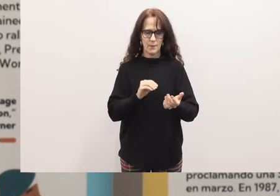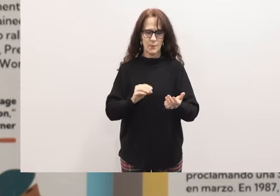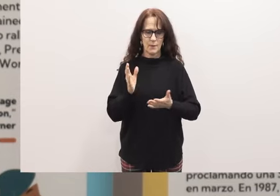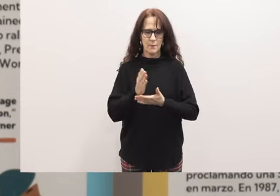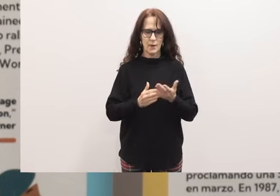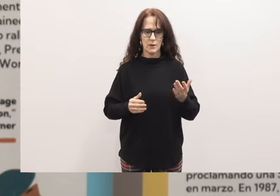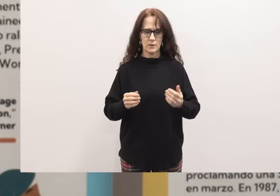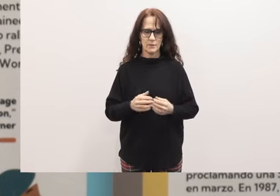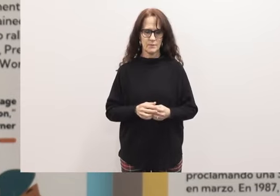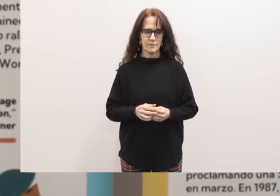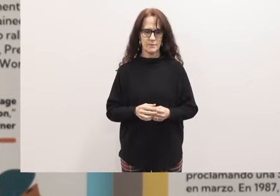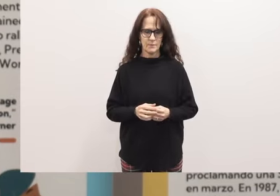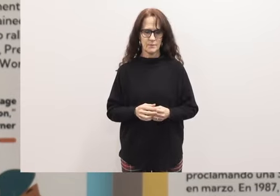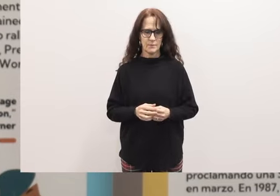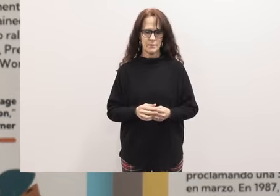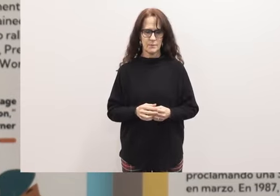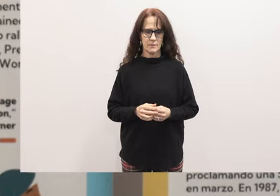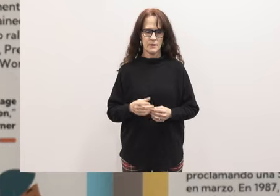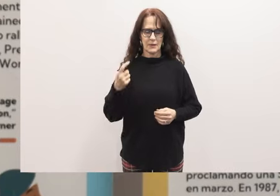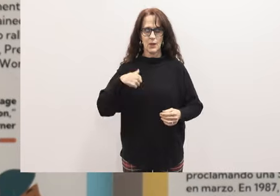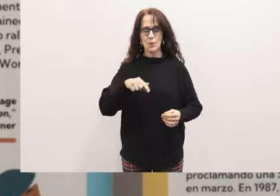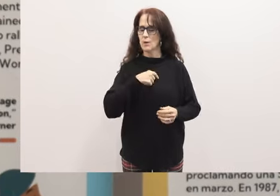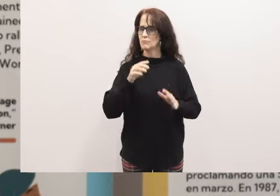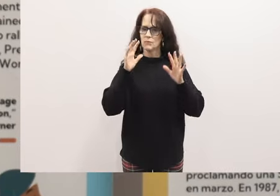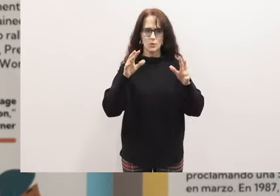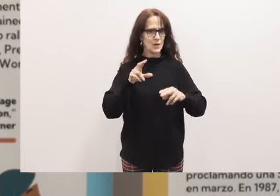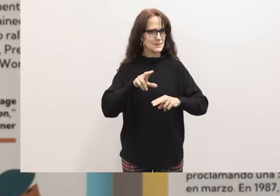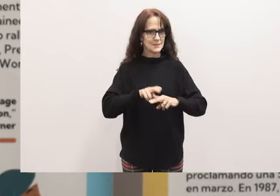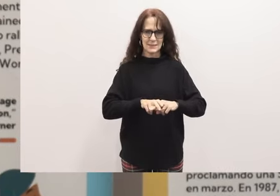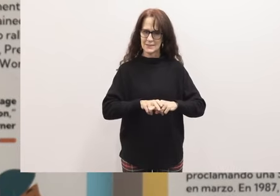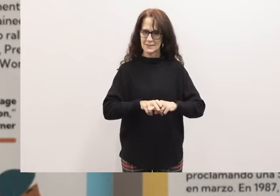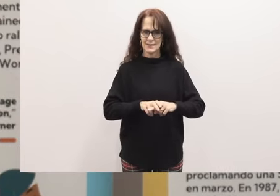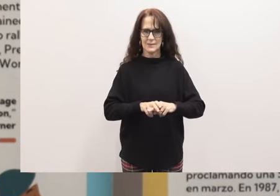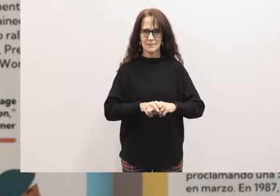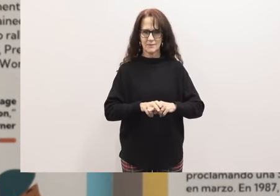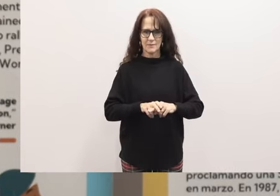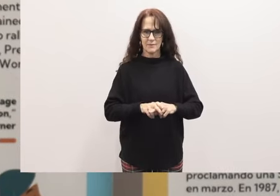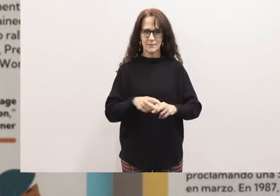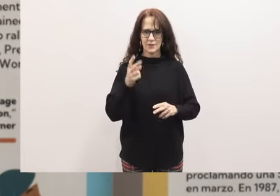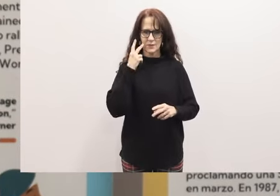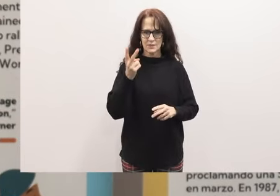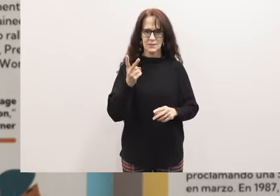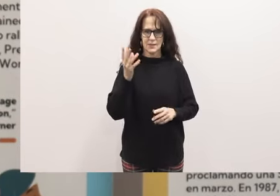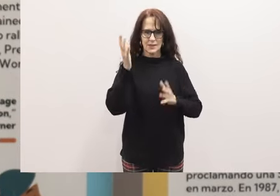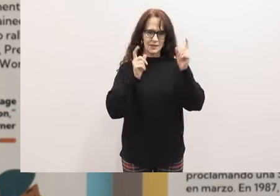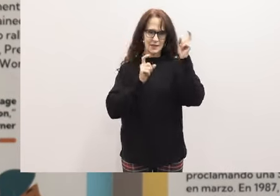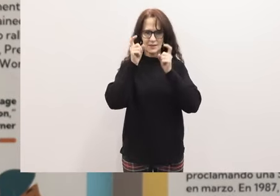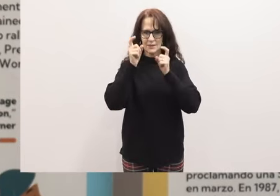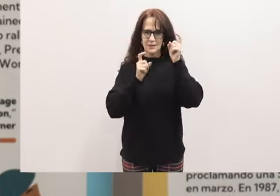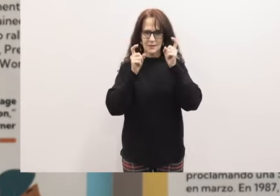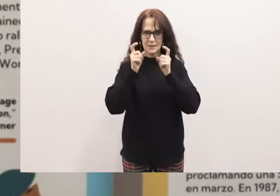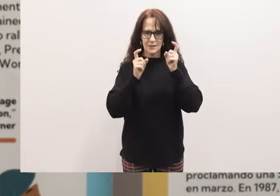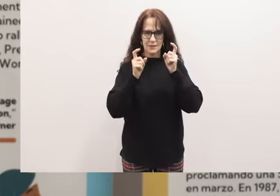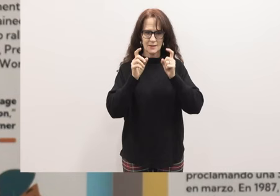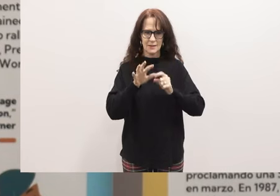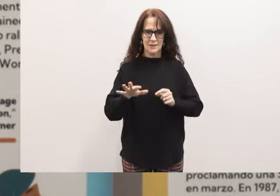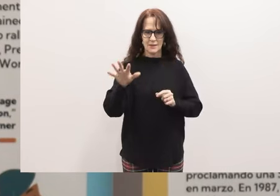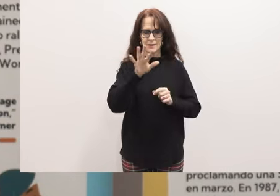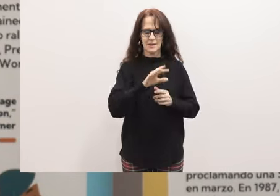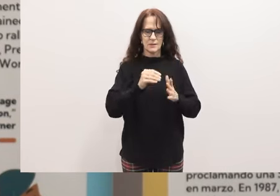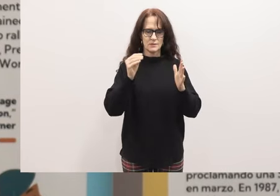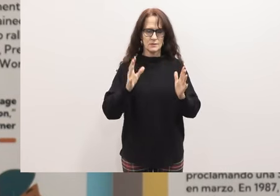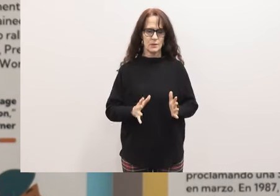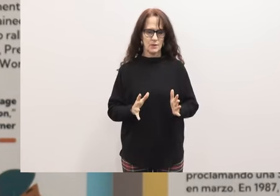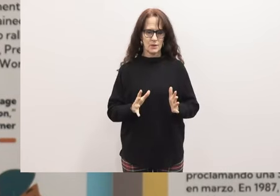part. And we had great seats, and you could just see on the faces of the